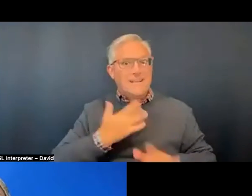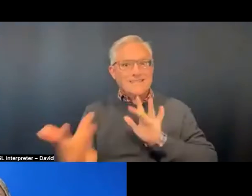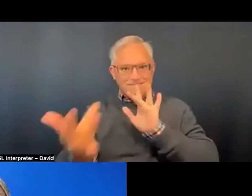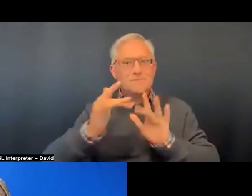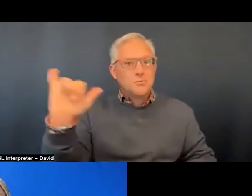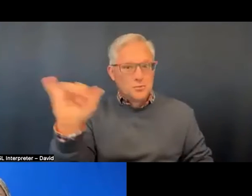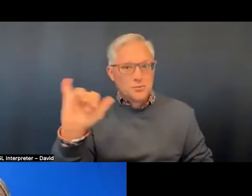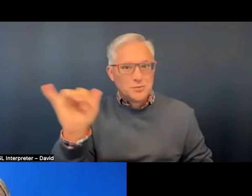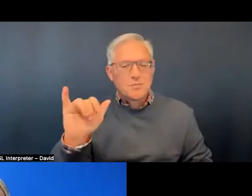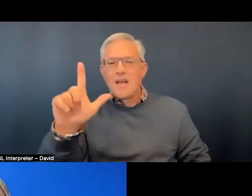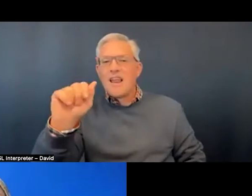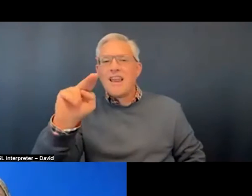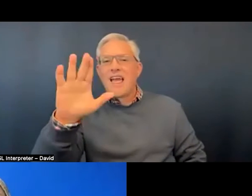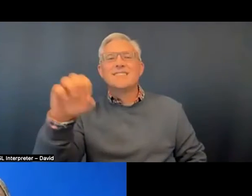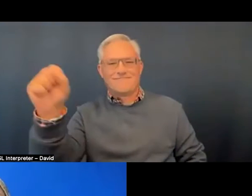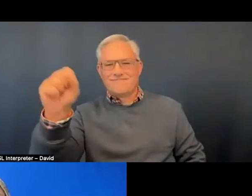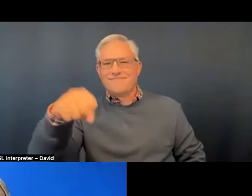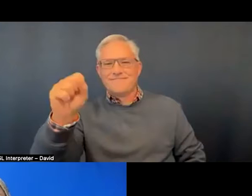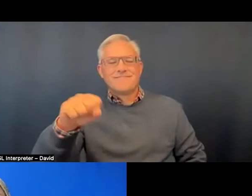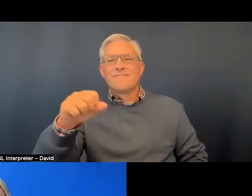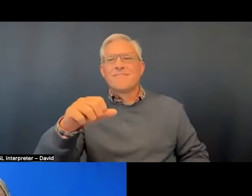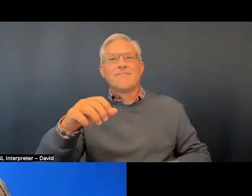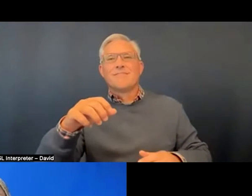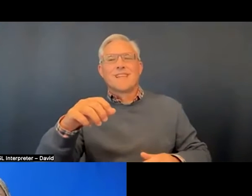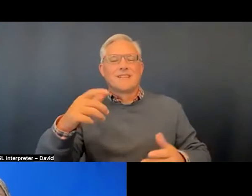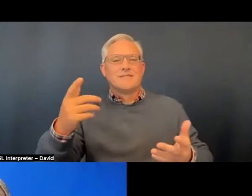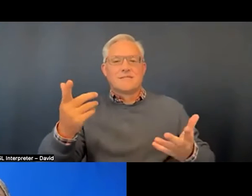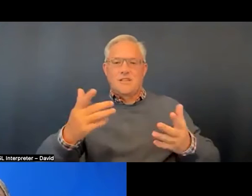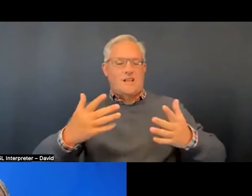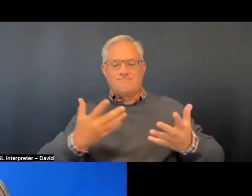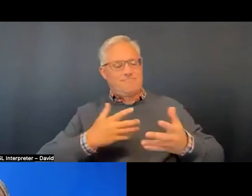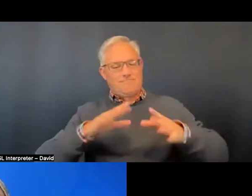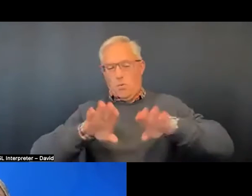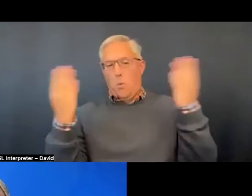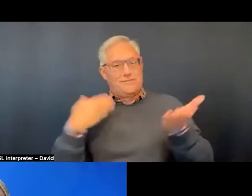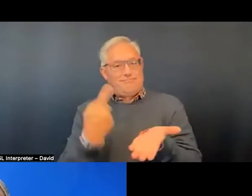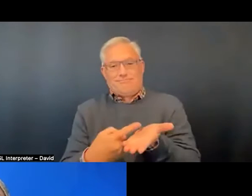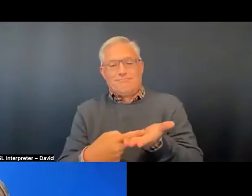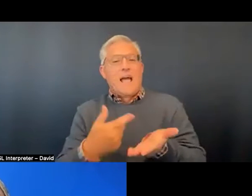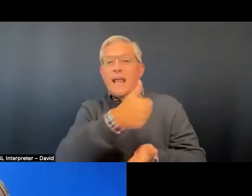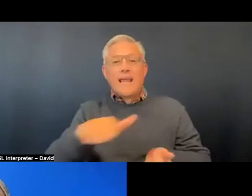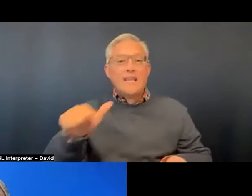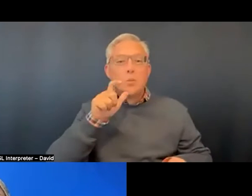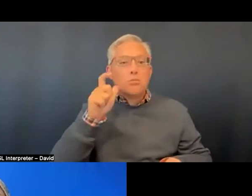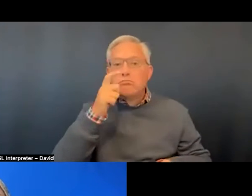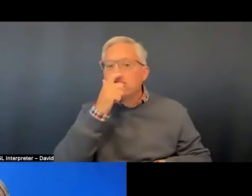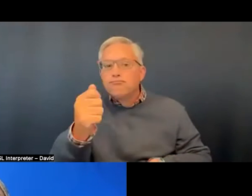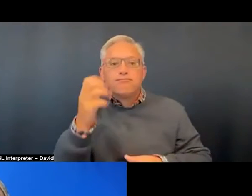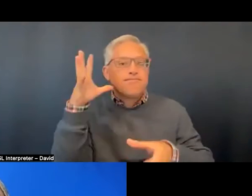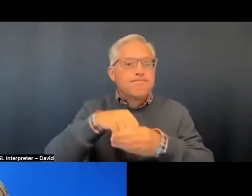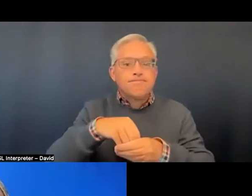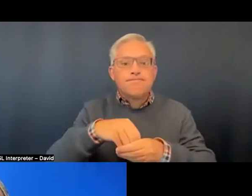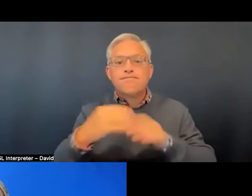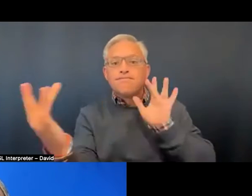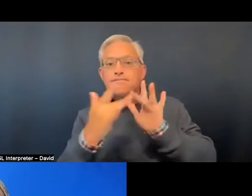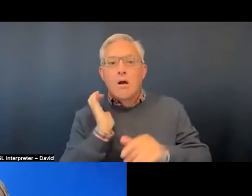Yeah, we need anyone in the spirit of openness, anyone who's interested in participating or getting connected with the